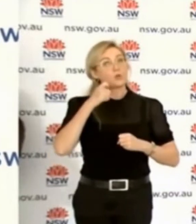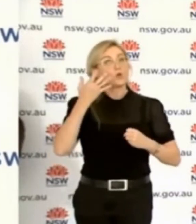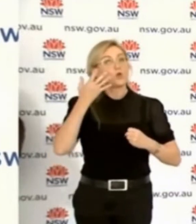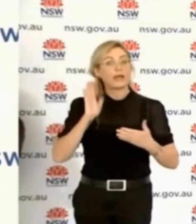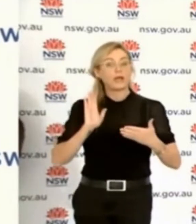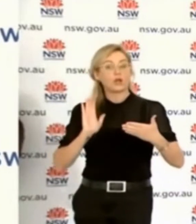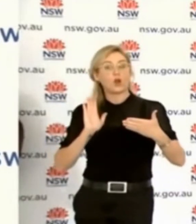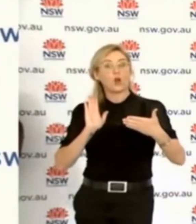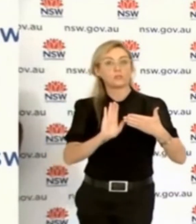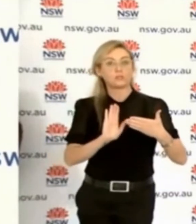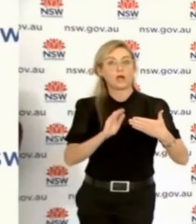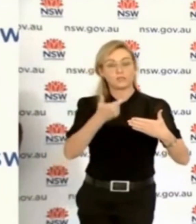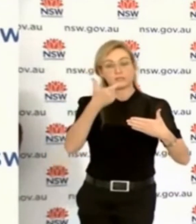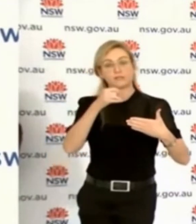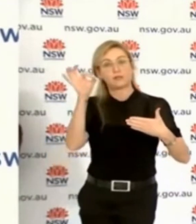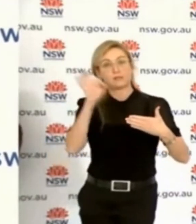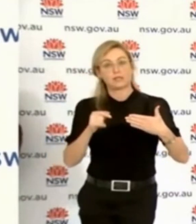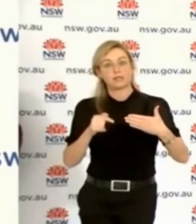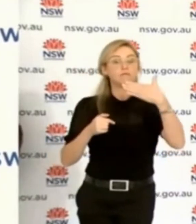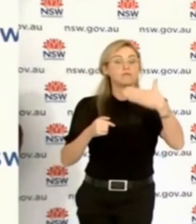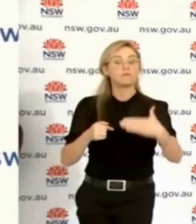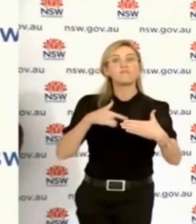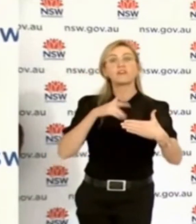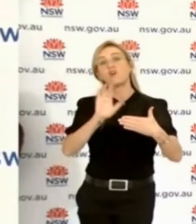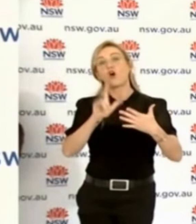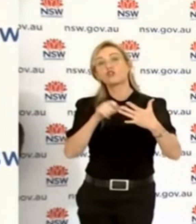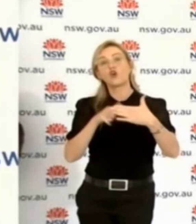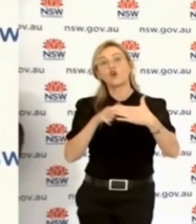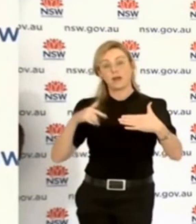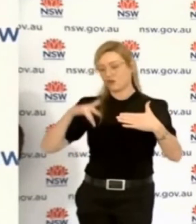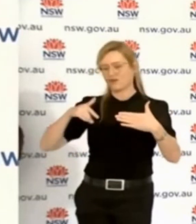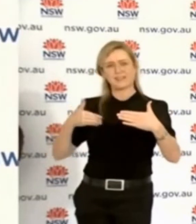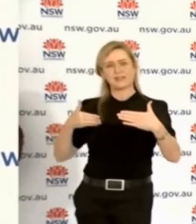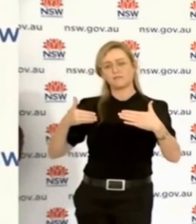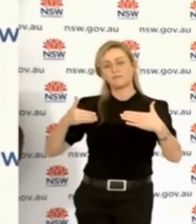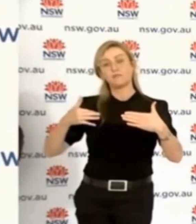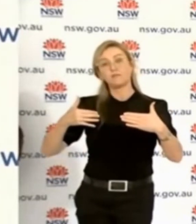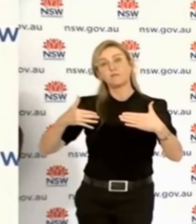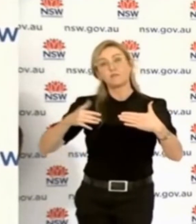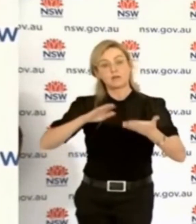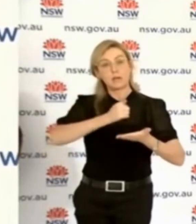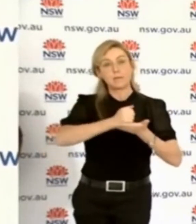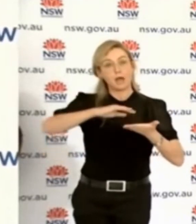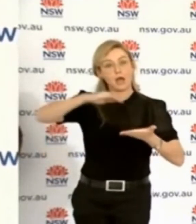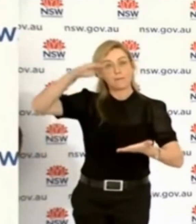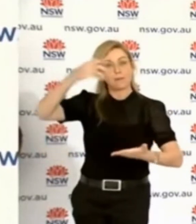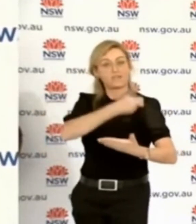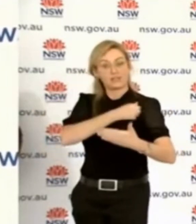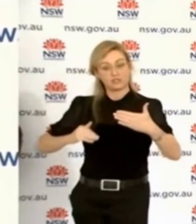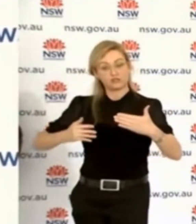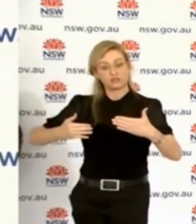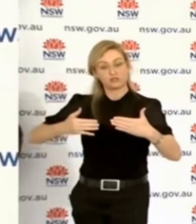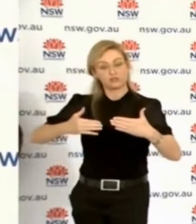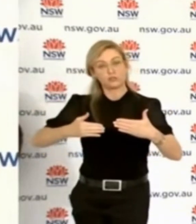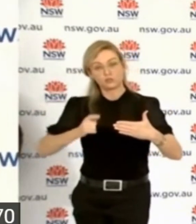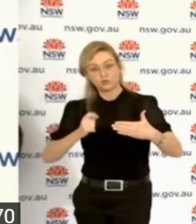this announcement today provides the certainty, instills confidence in businesses and families right across the state of what the future looks like.